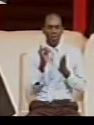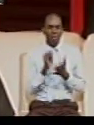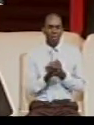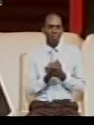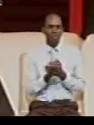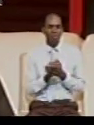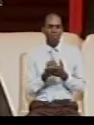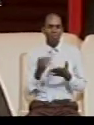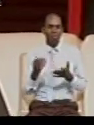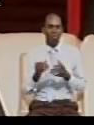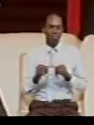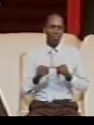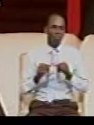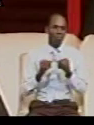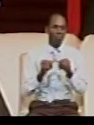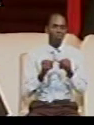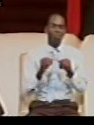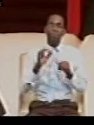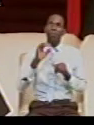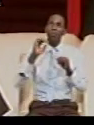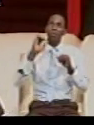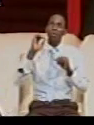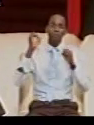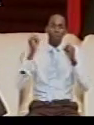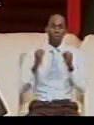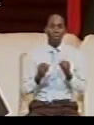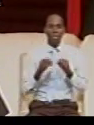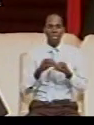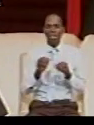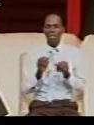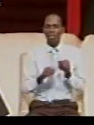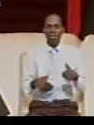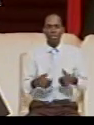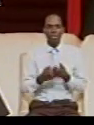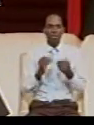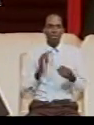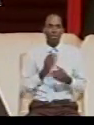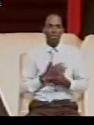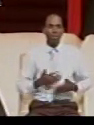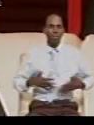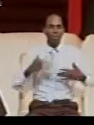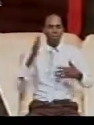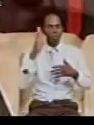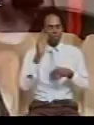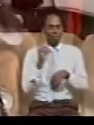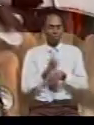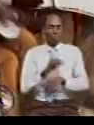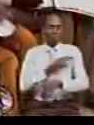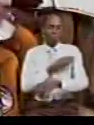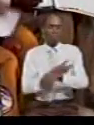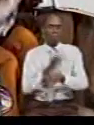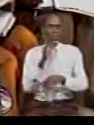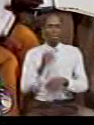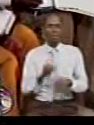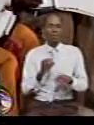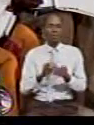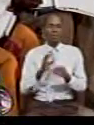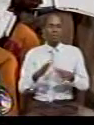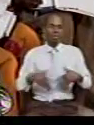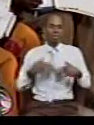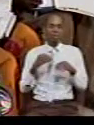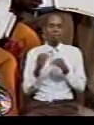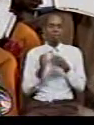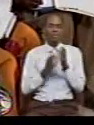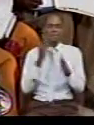power, in every challenge of our lives, will work mightily in your life.